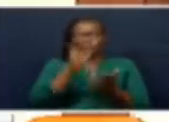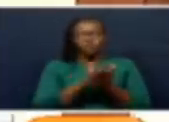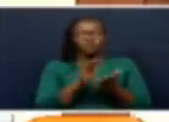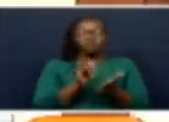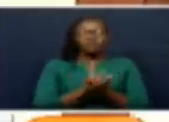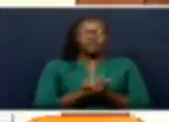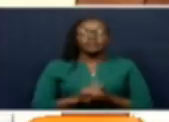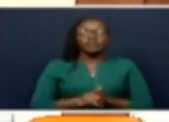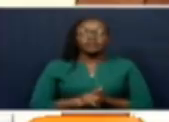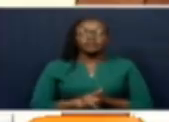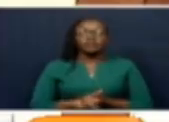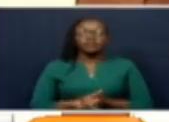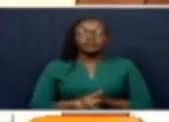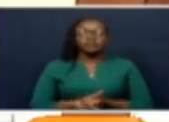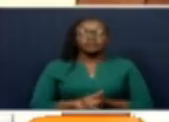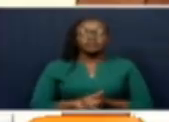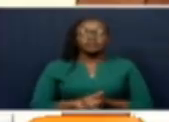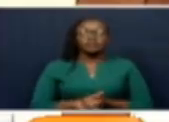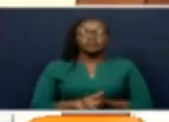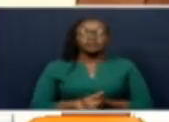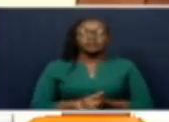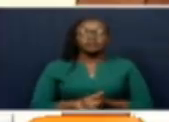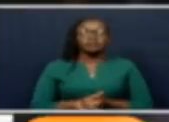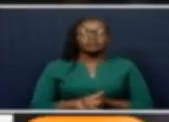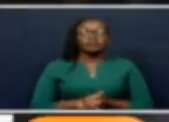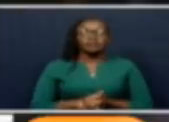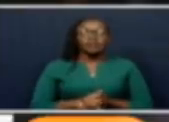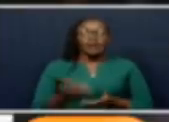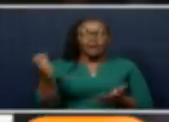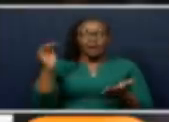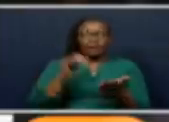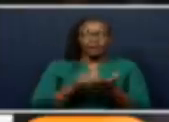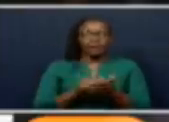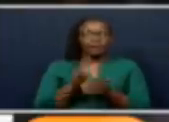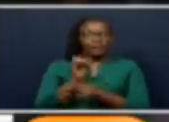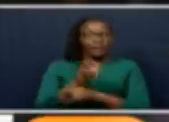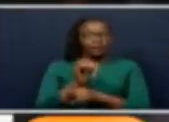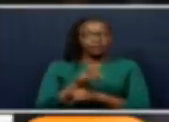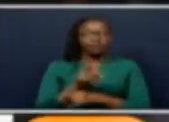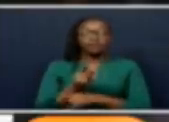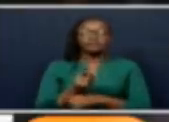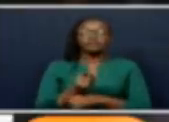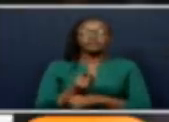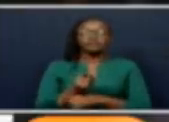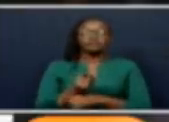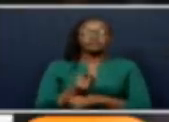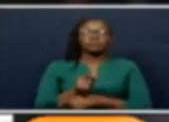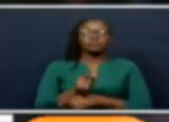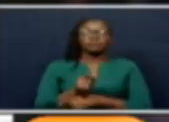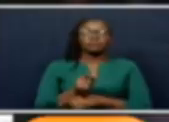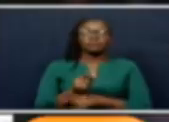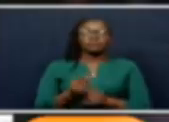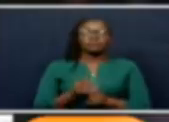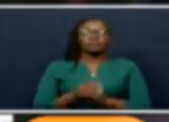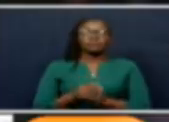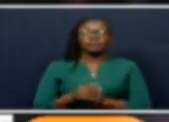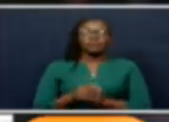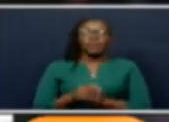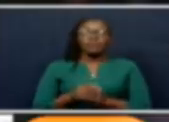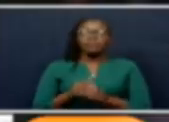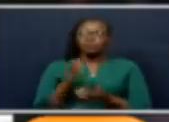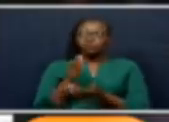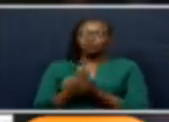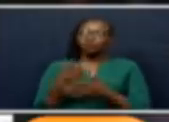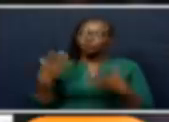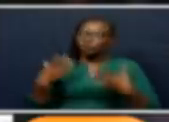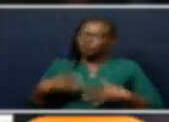Huh? So again, it's the advice. It's the advice? No, there are people